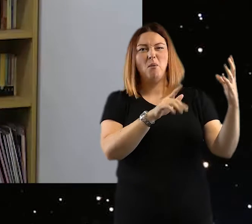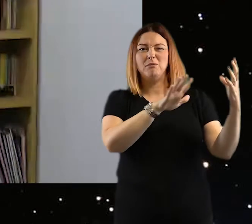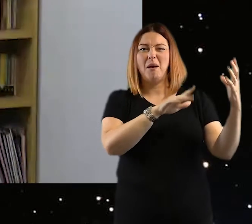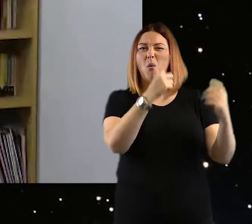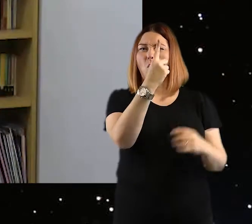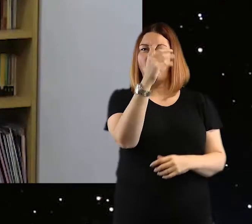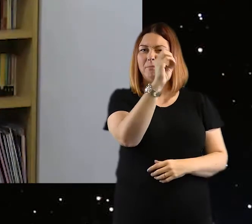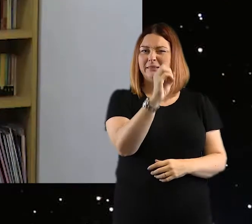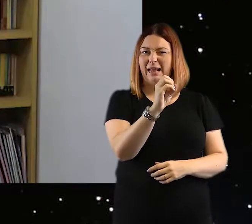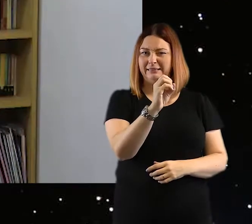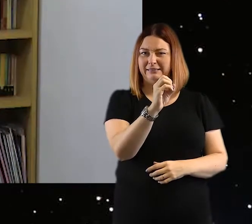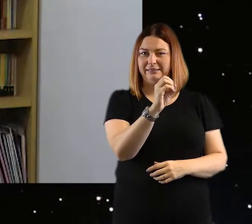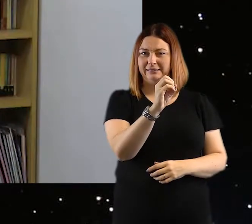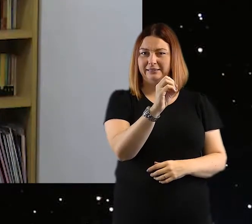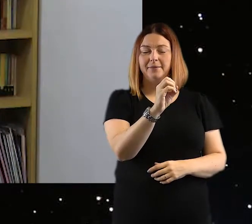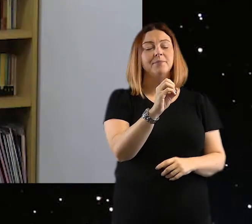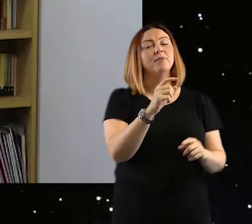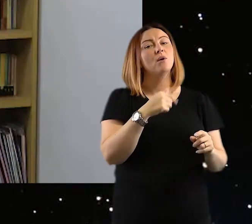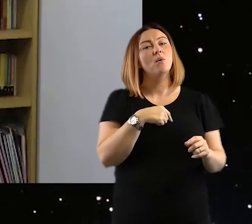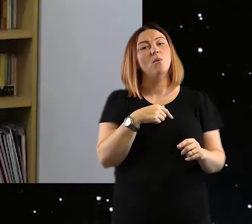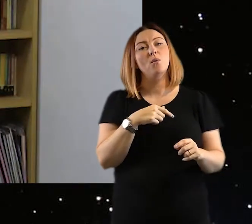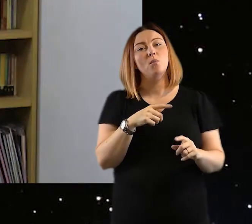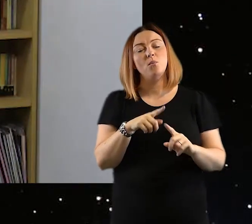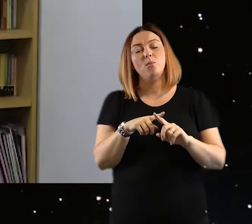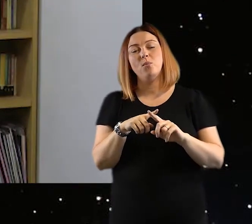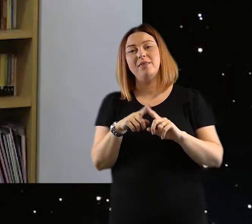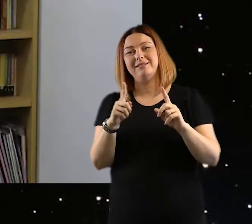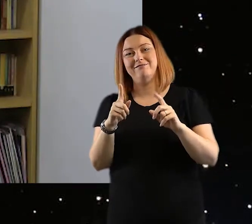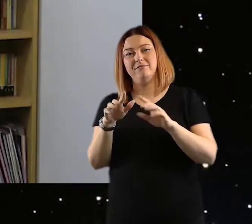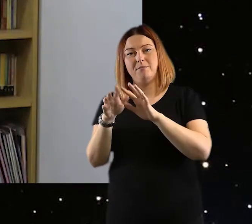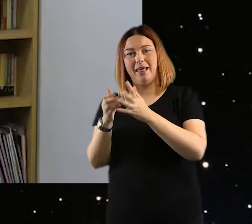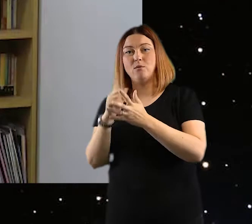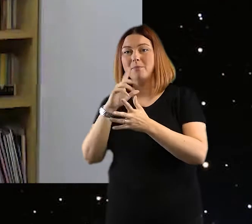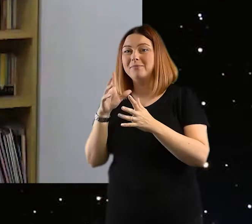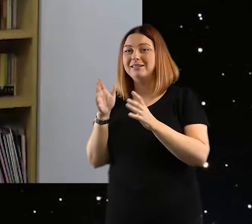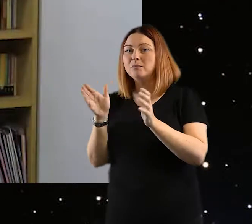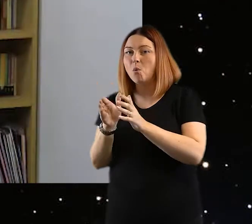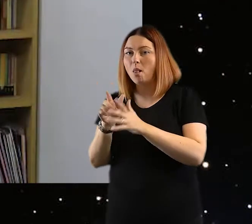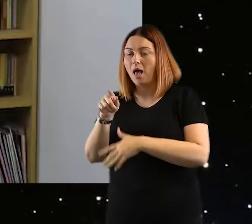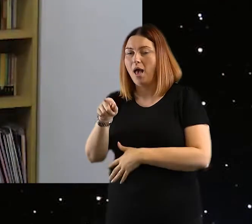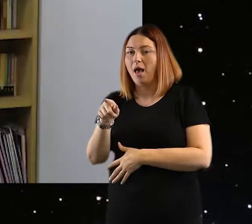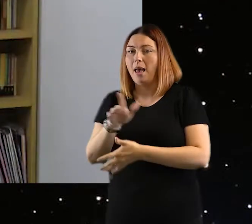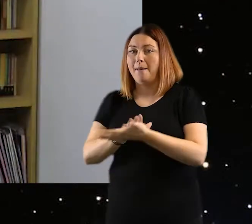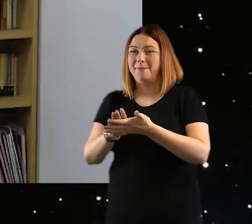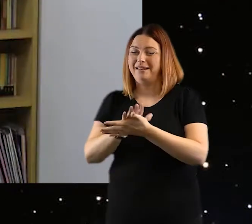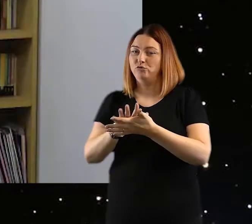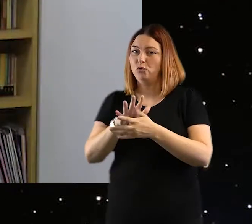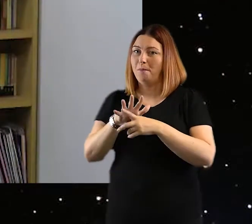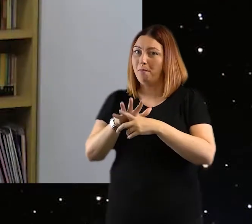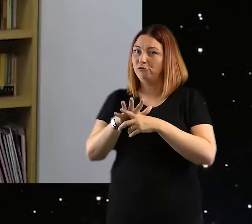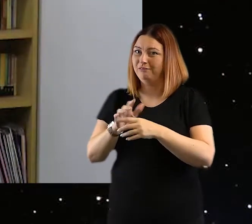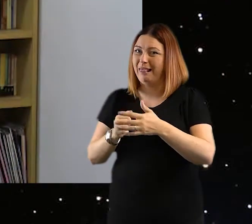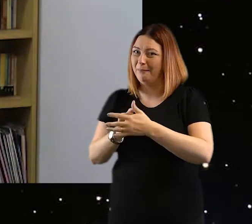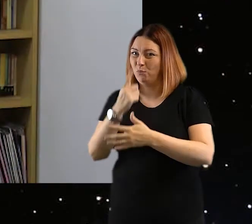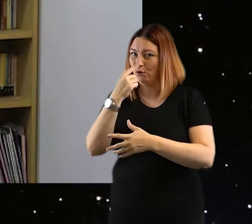finding. So with an Earth-sized planet, that would be much, much, much smaller. And you're then really pushing the limits of what we can